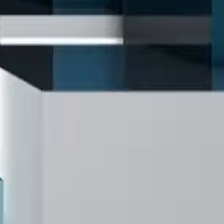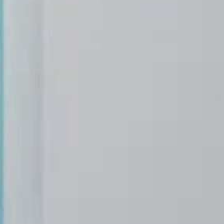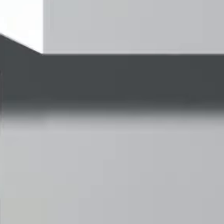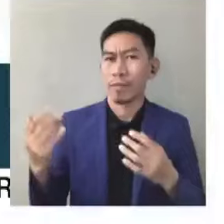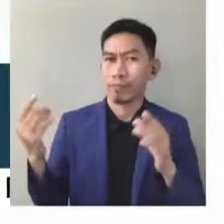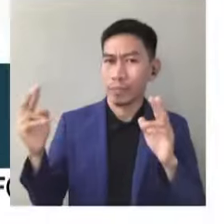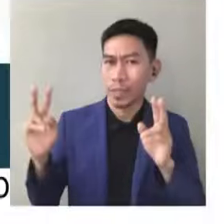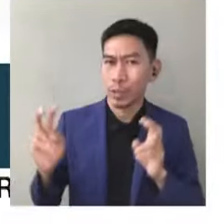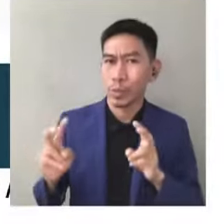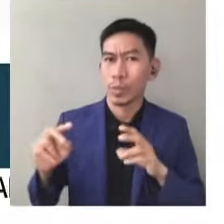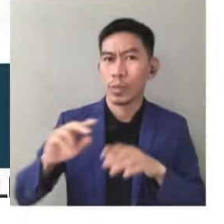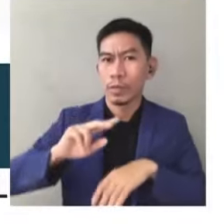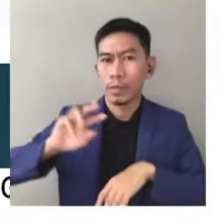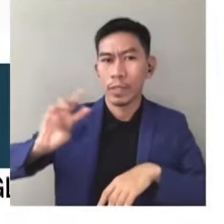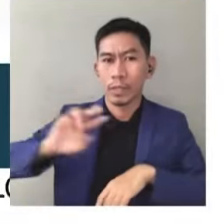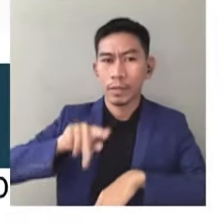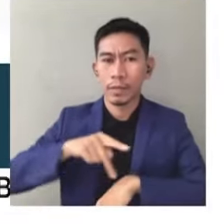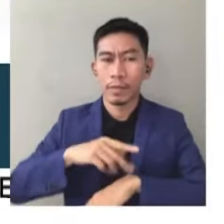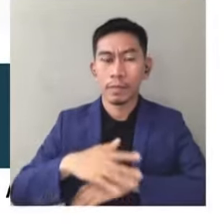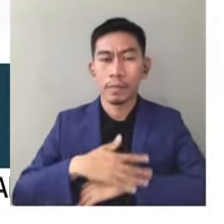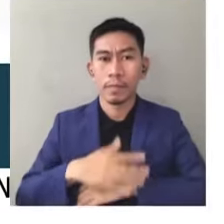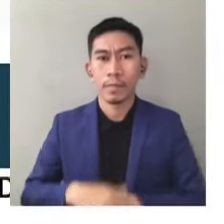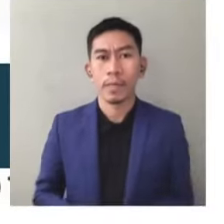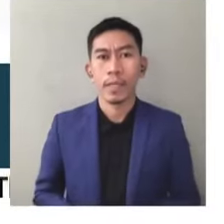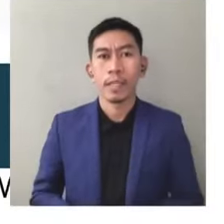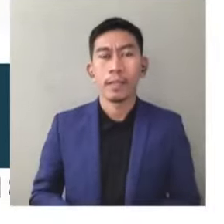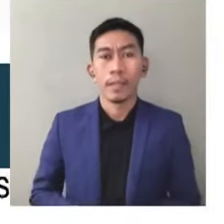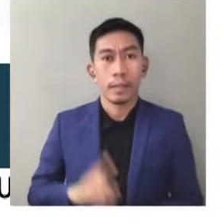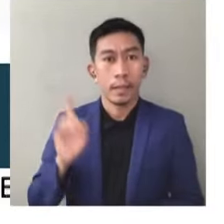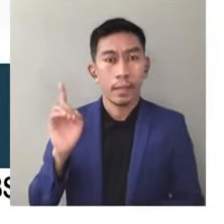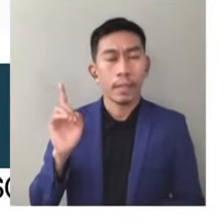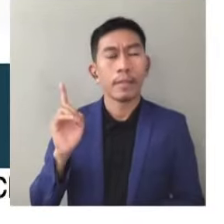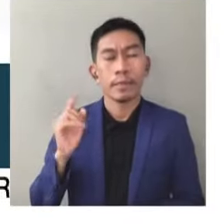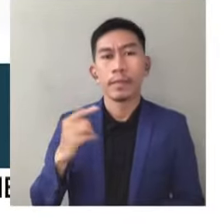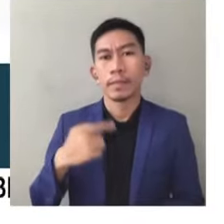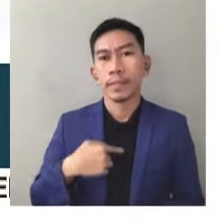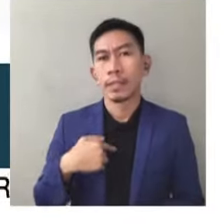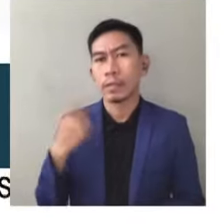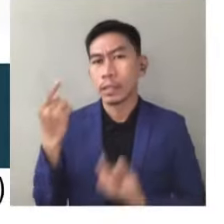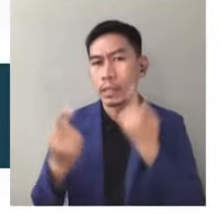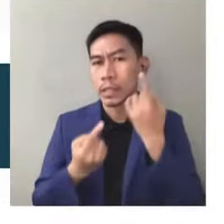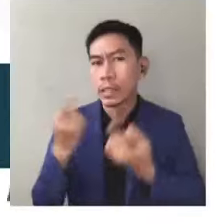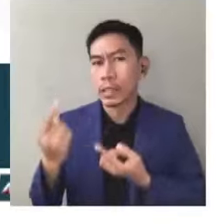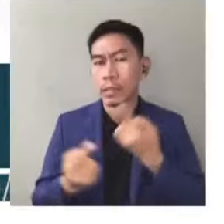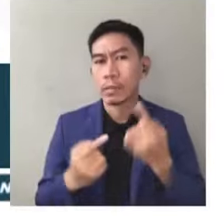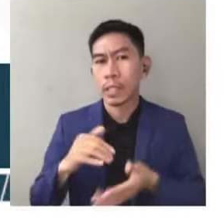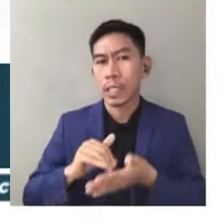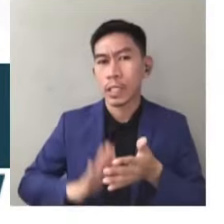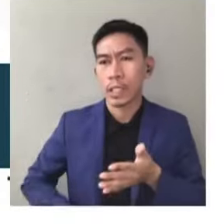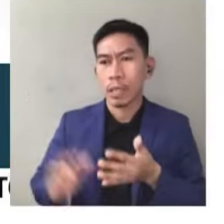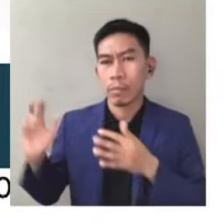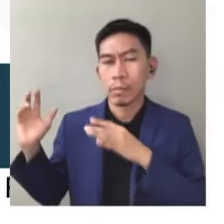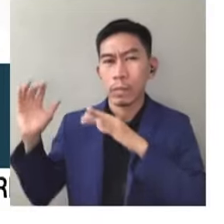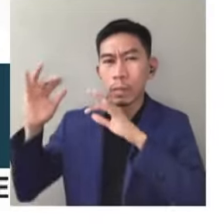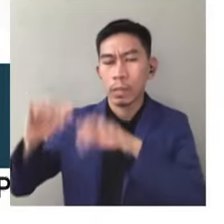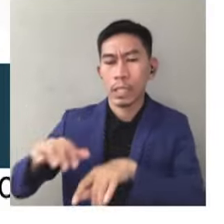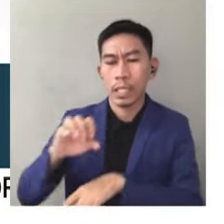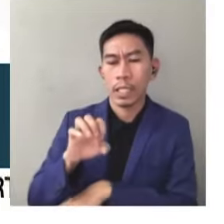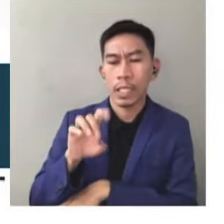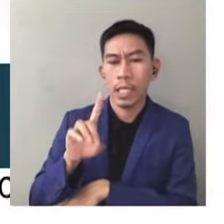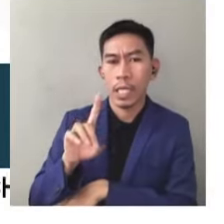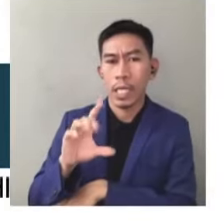We are worried about the influx of the students, especially in the ed sites in Cagayan.